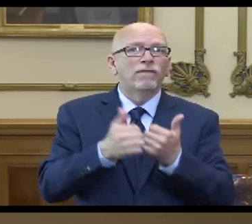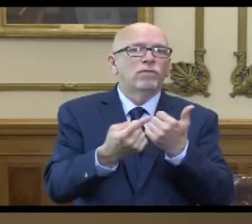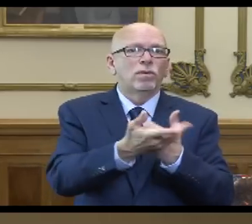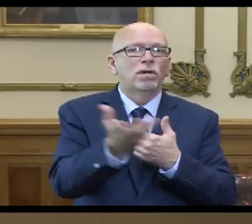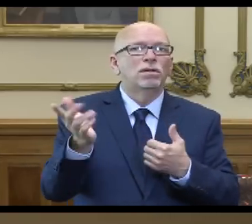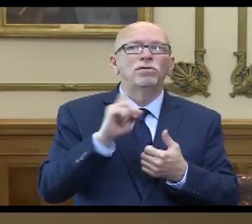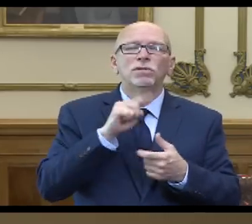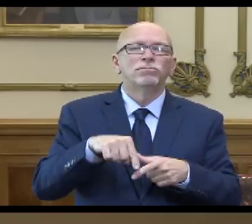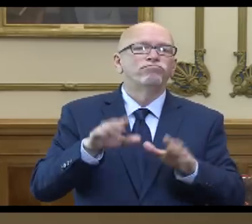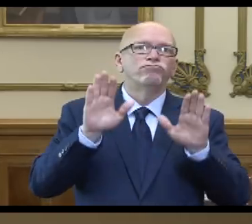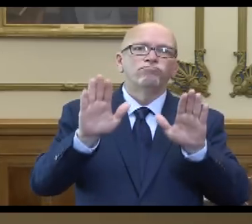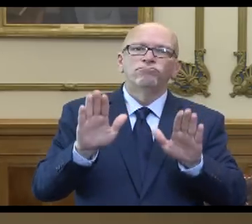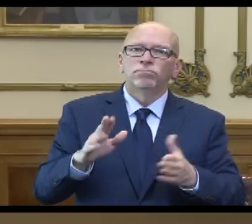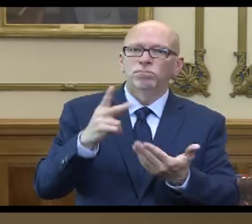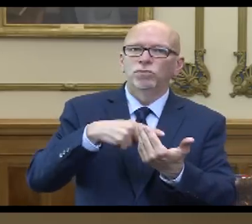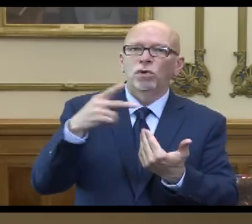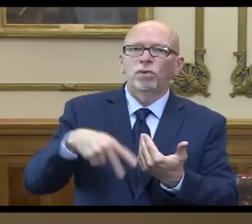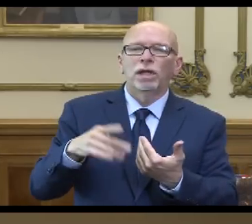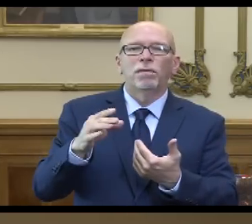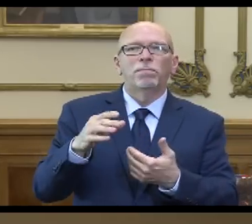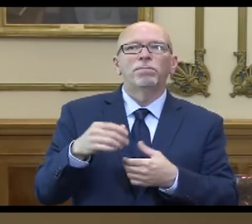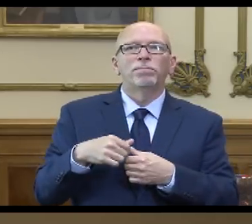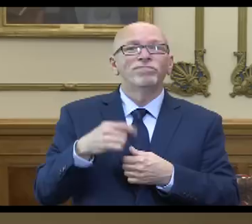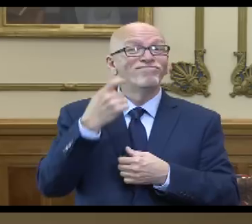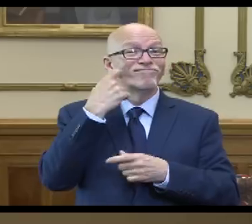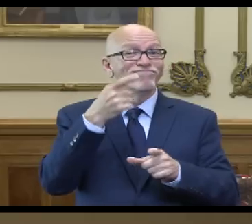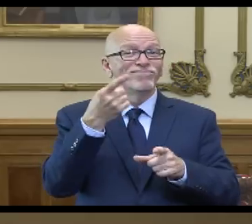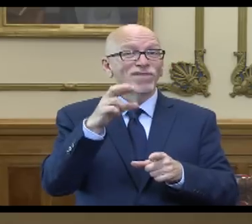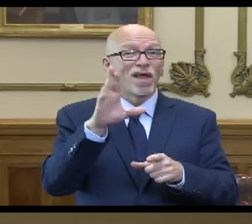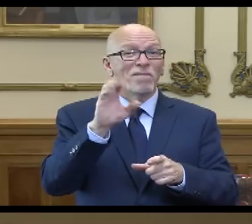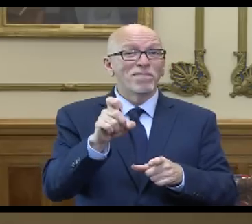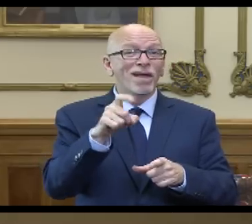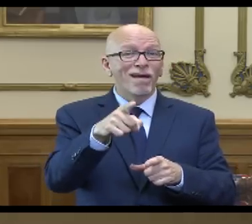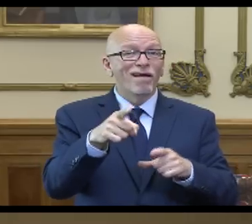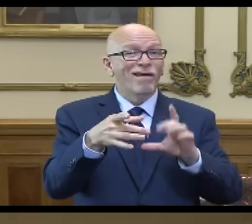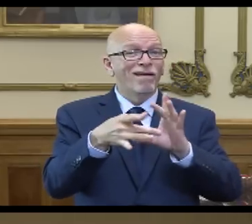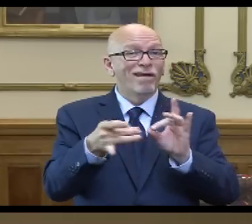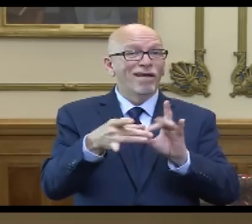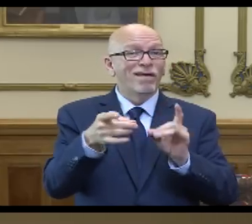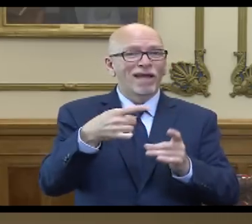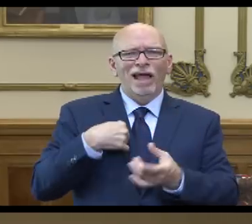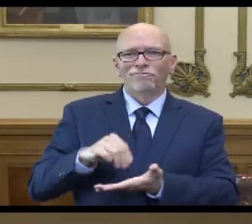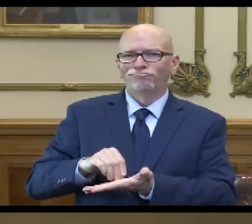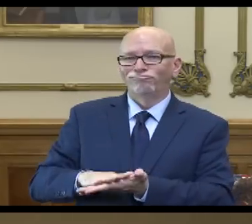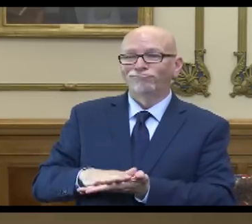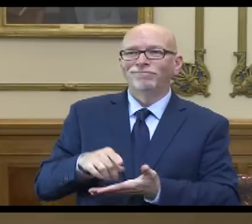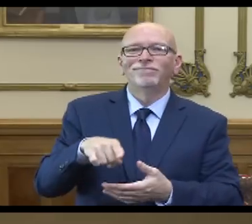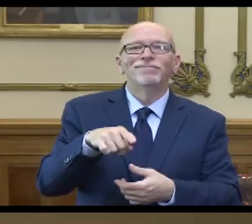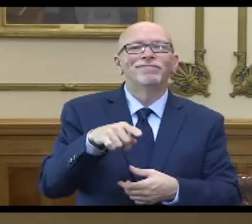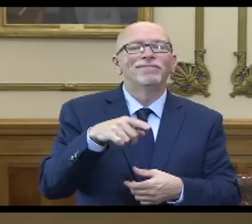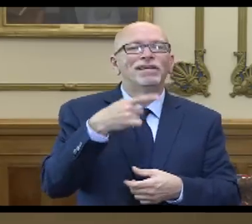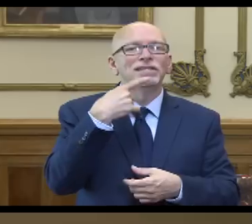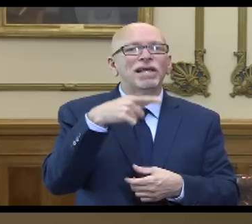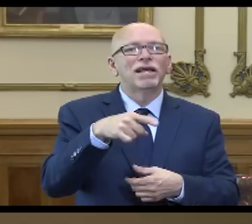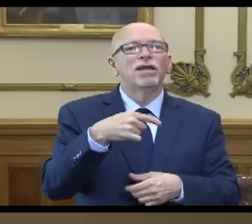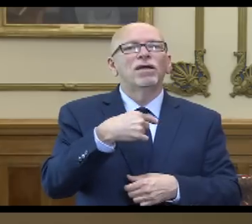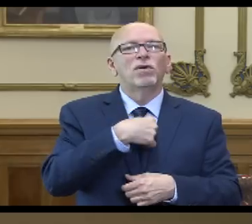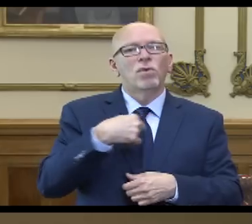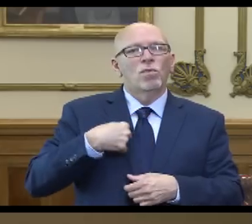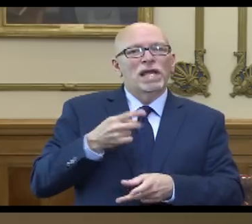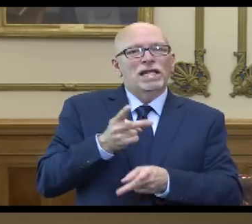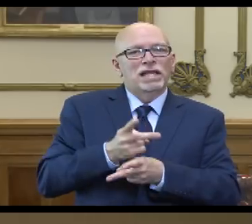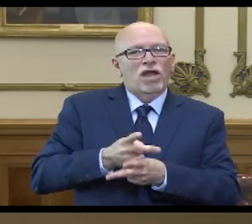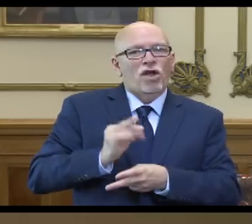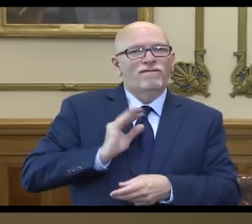is a fantastic program. And a moment ago, Dr. Box made the comment, and I wrote it down here, that says, we take care of